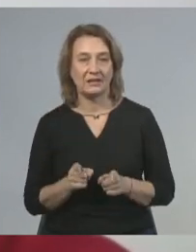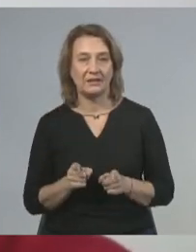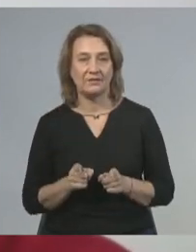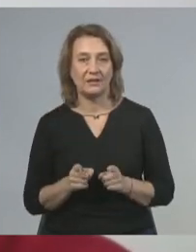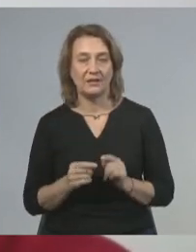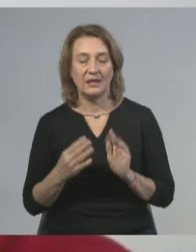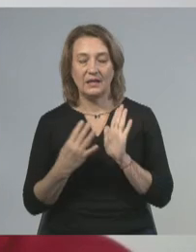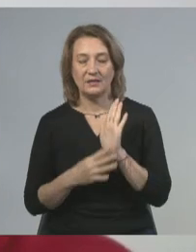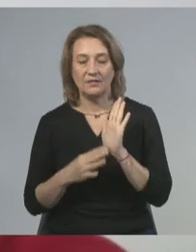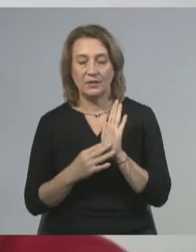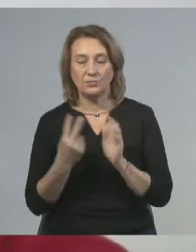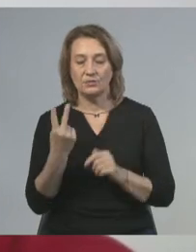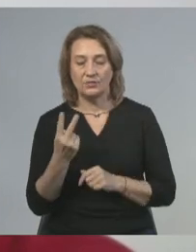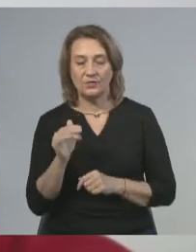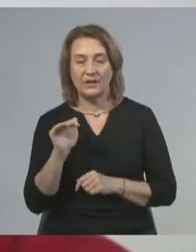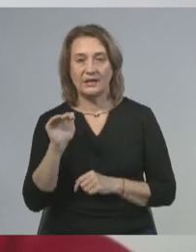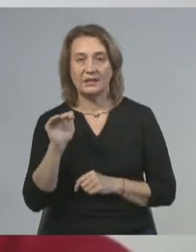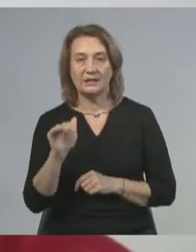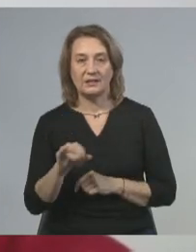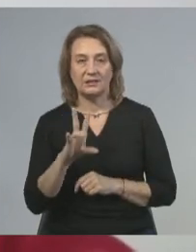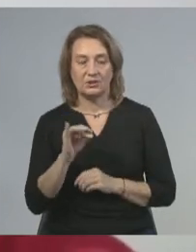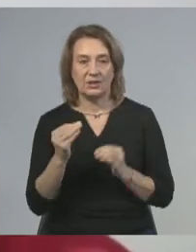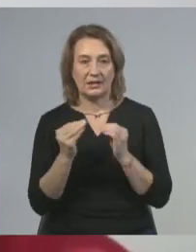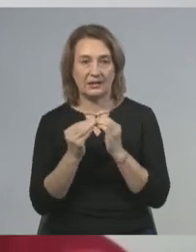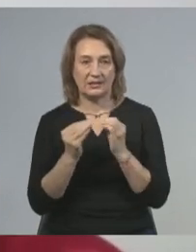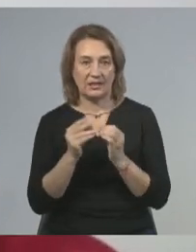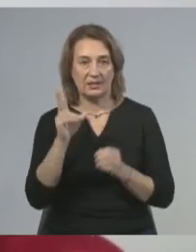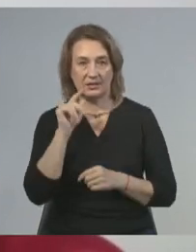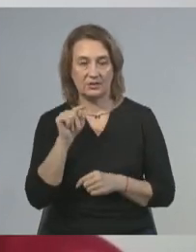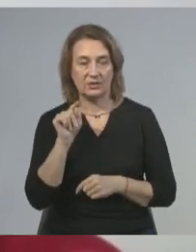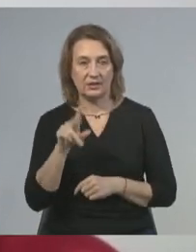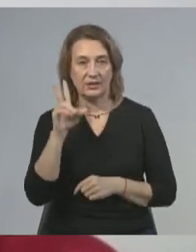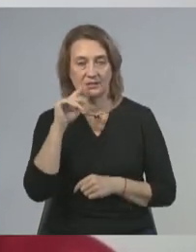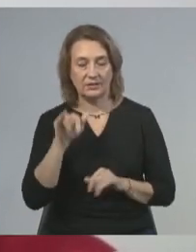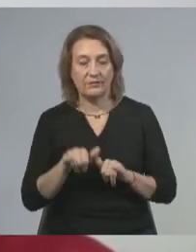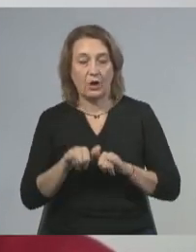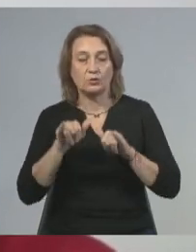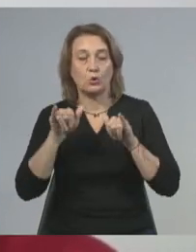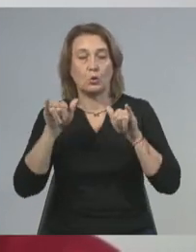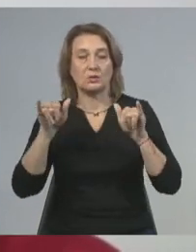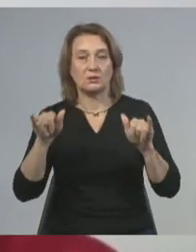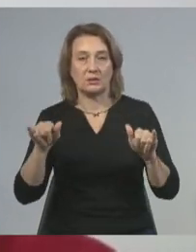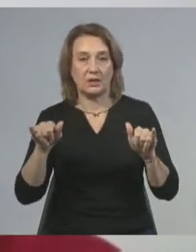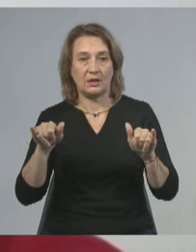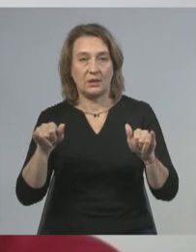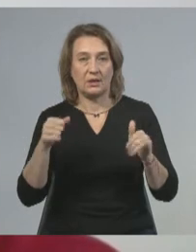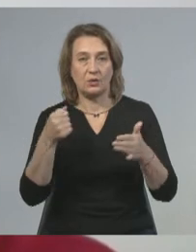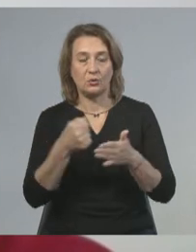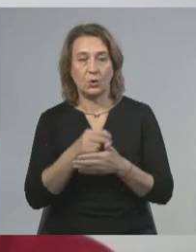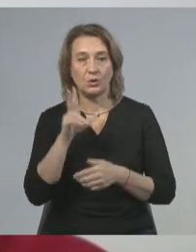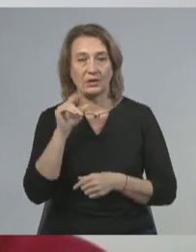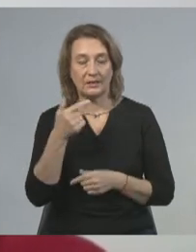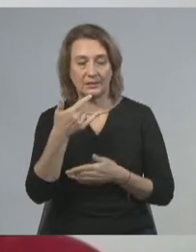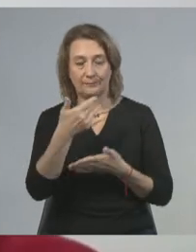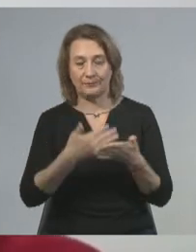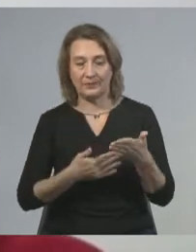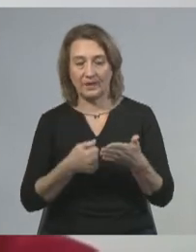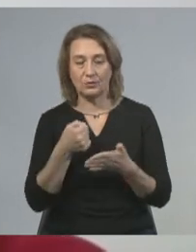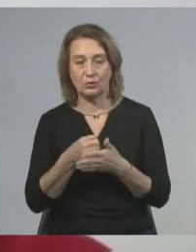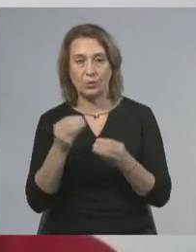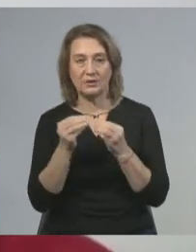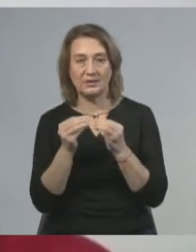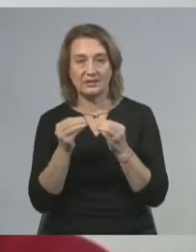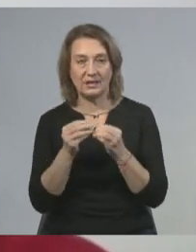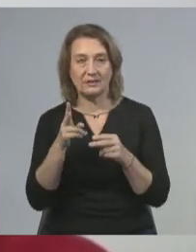decision was efficient as of 10th september 92 000 people were registered